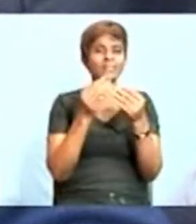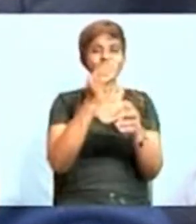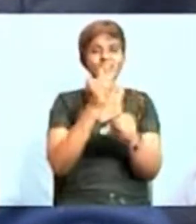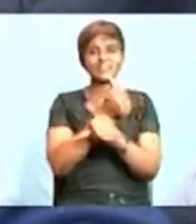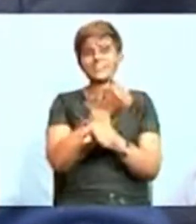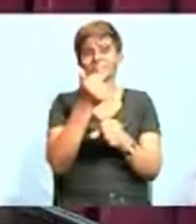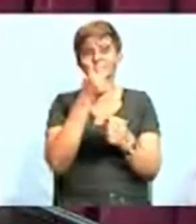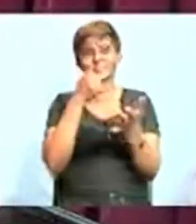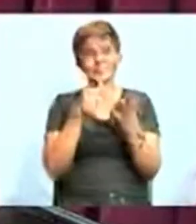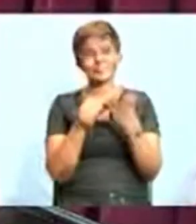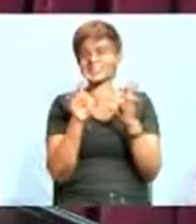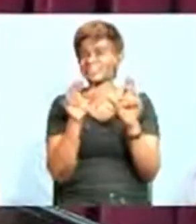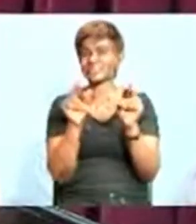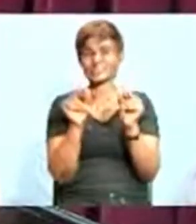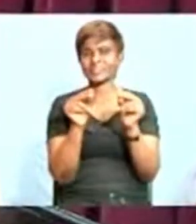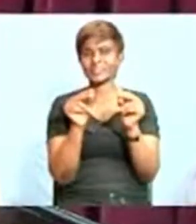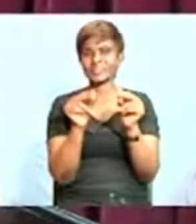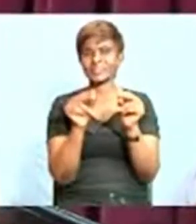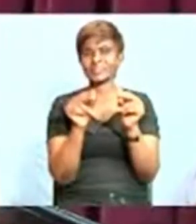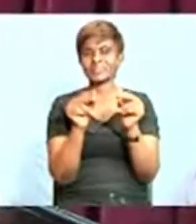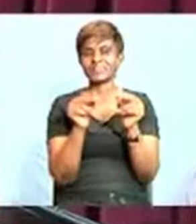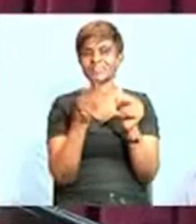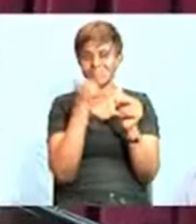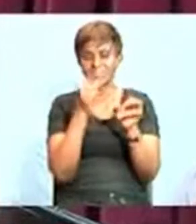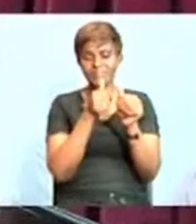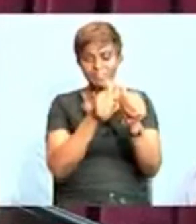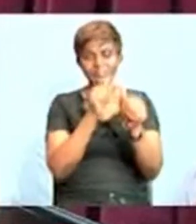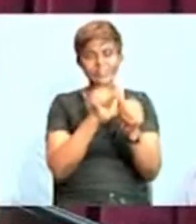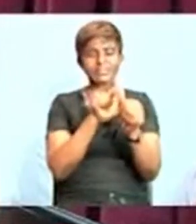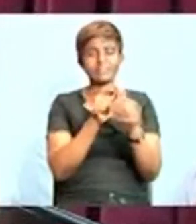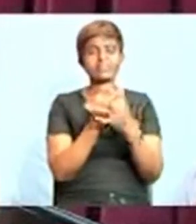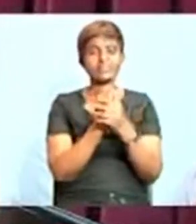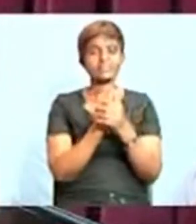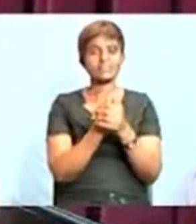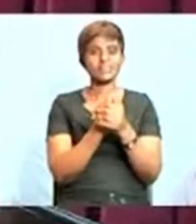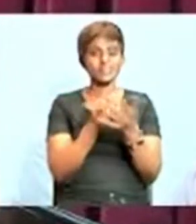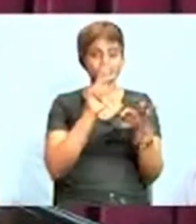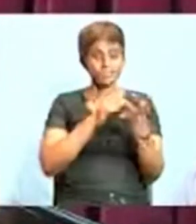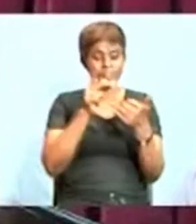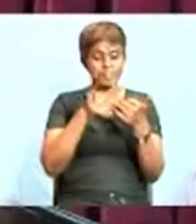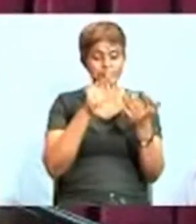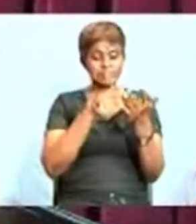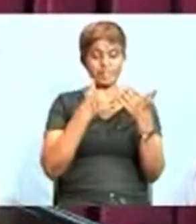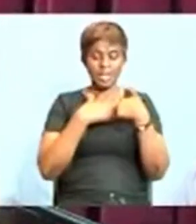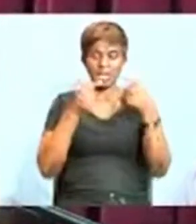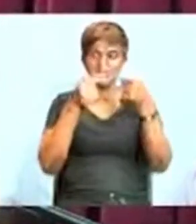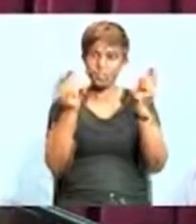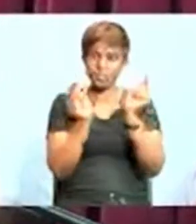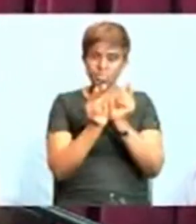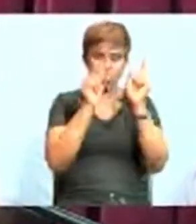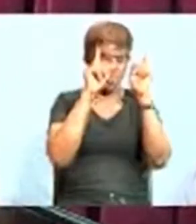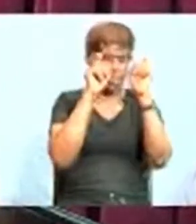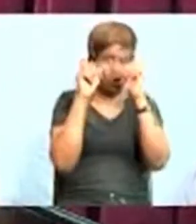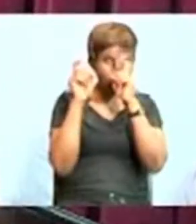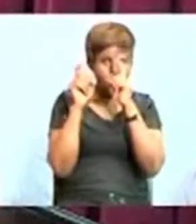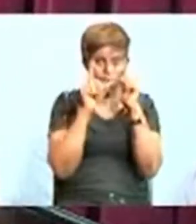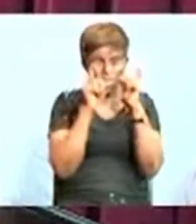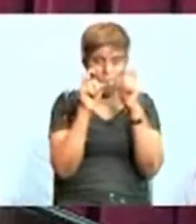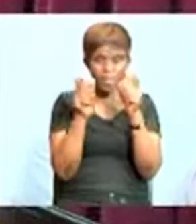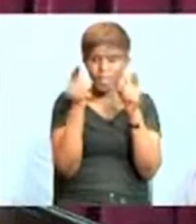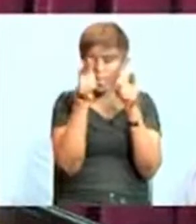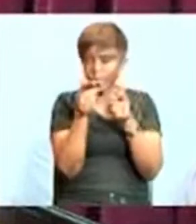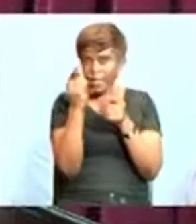letter. So let's abide by that. So on our program, there is a group photo, but our